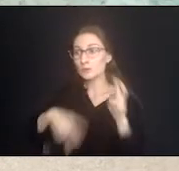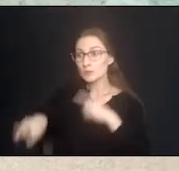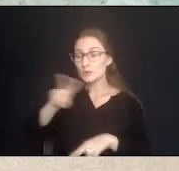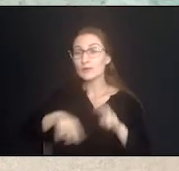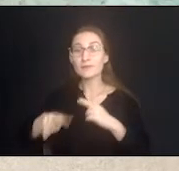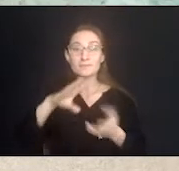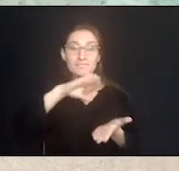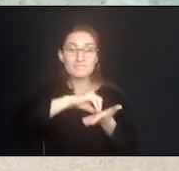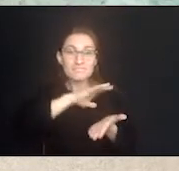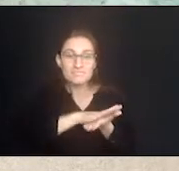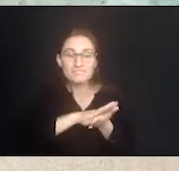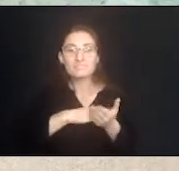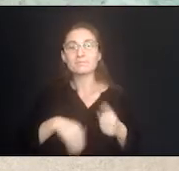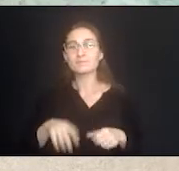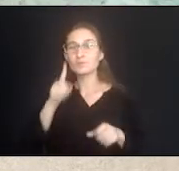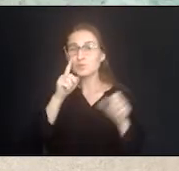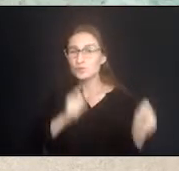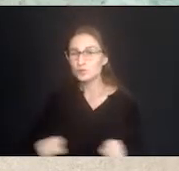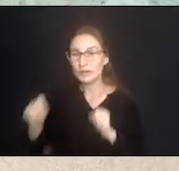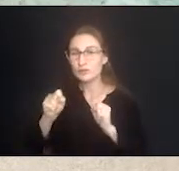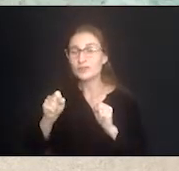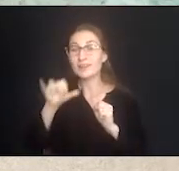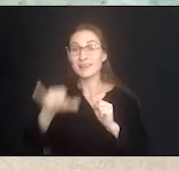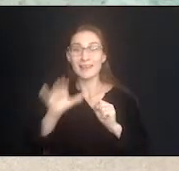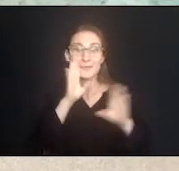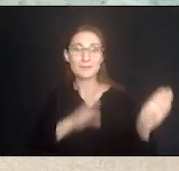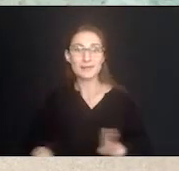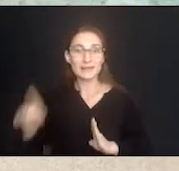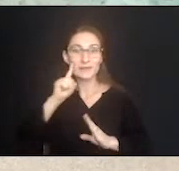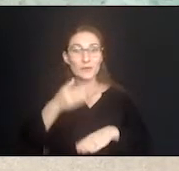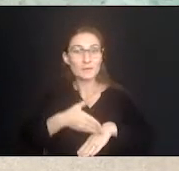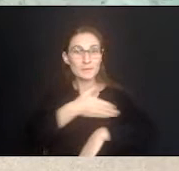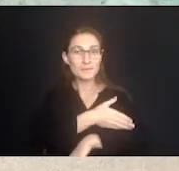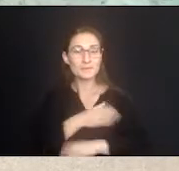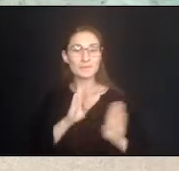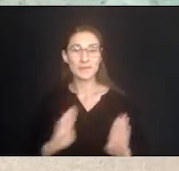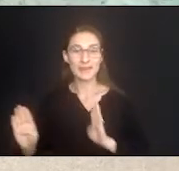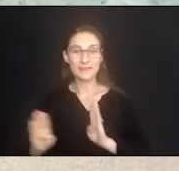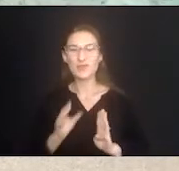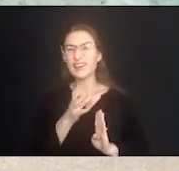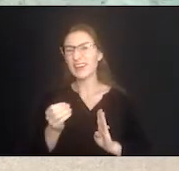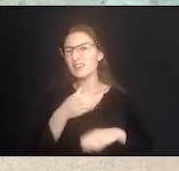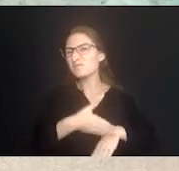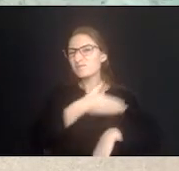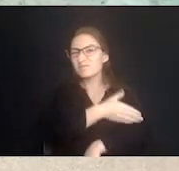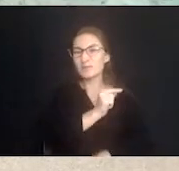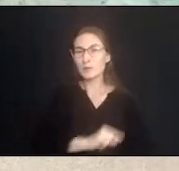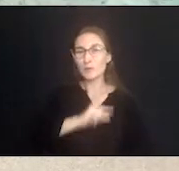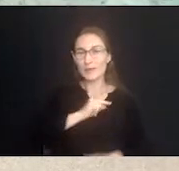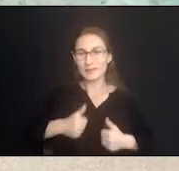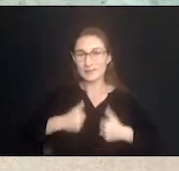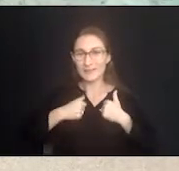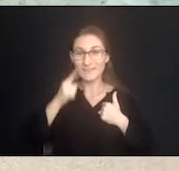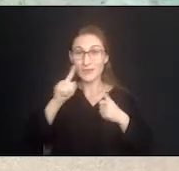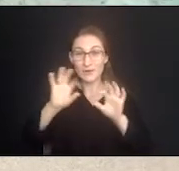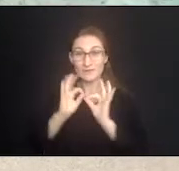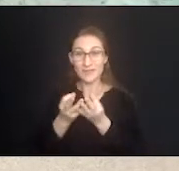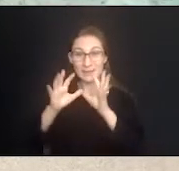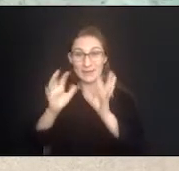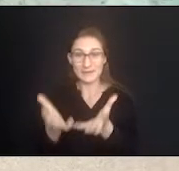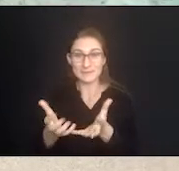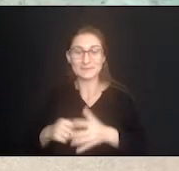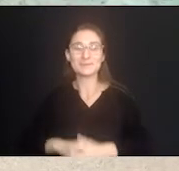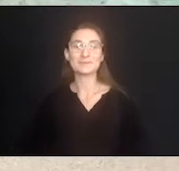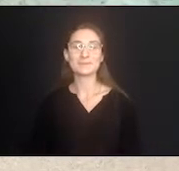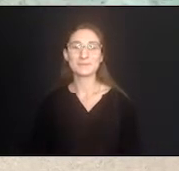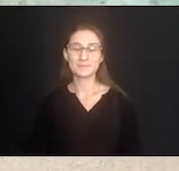on how to observe, record data, evaluate, strategize, develop, and put into place a plan for improving behavior and your family's